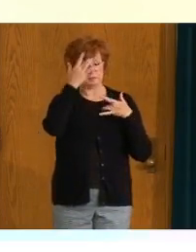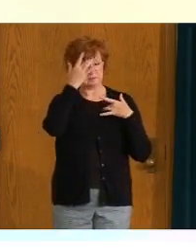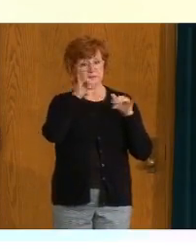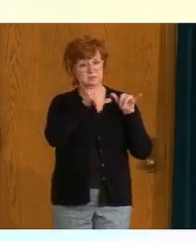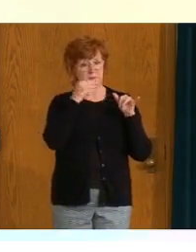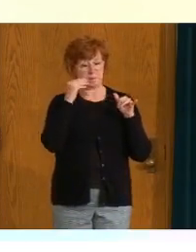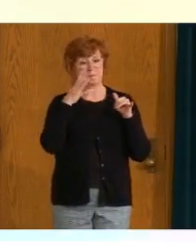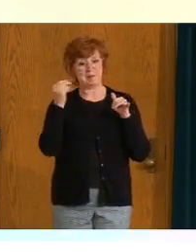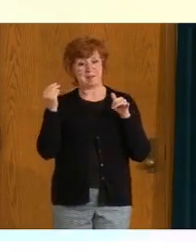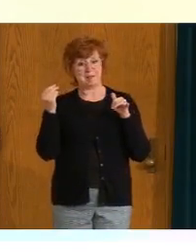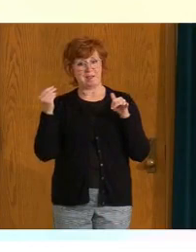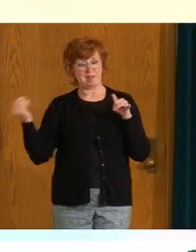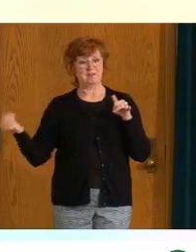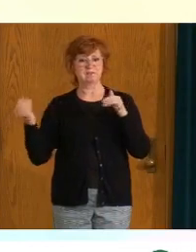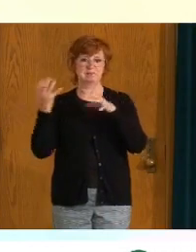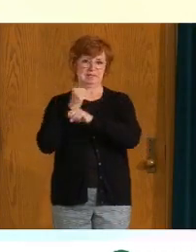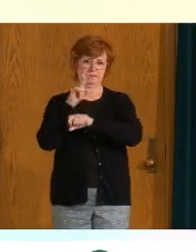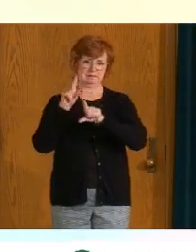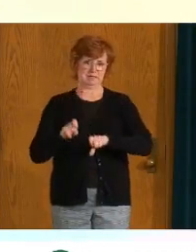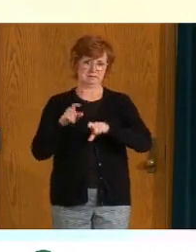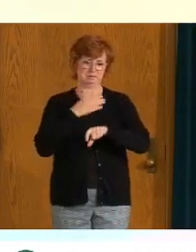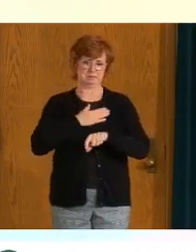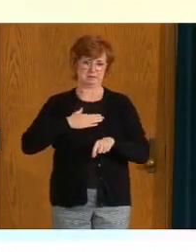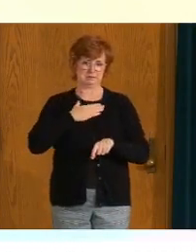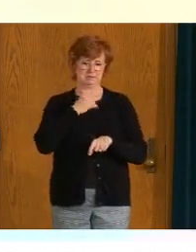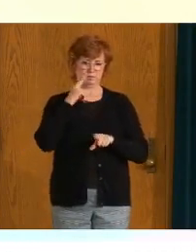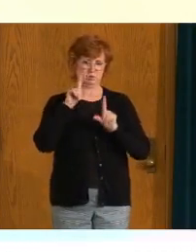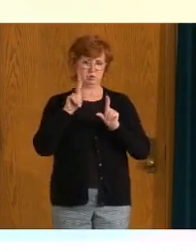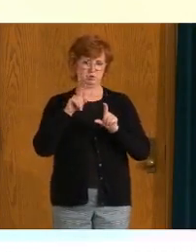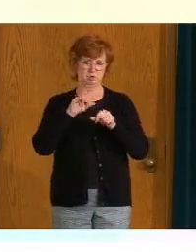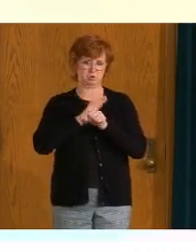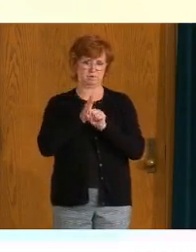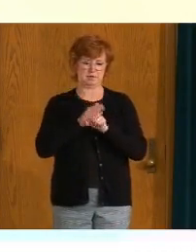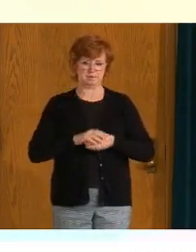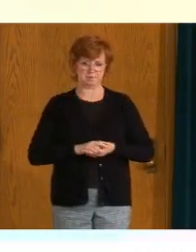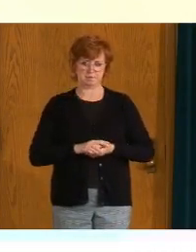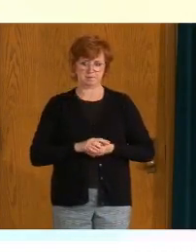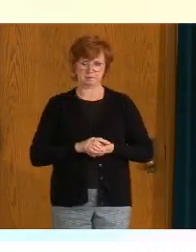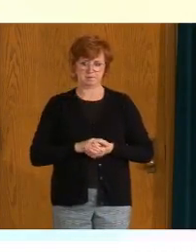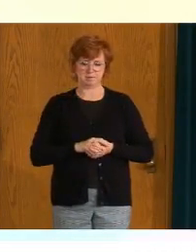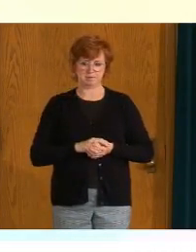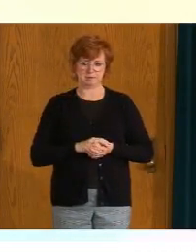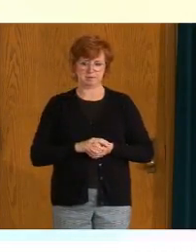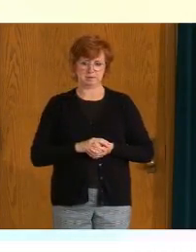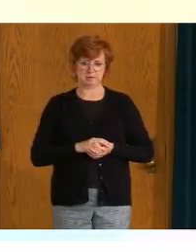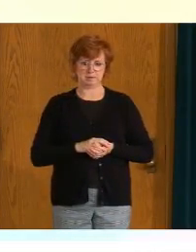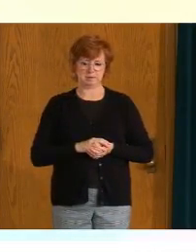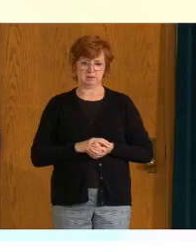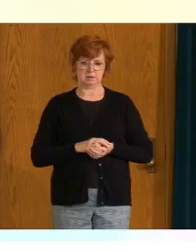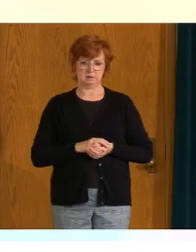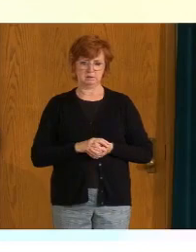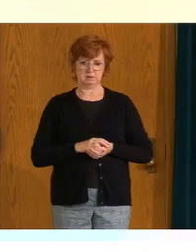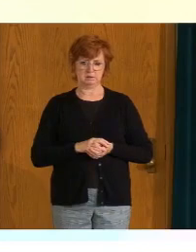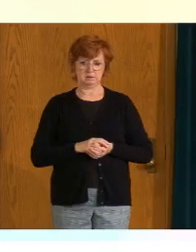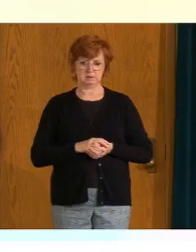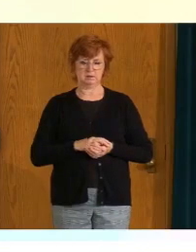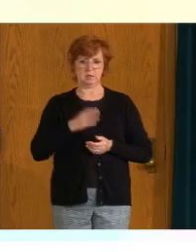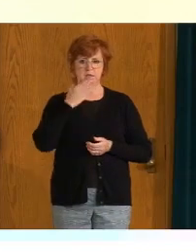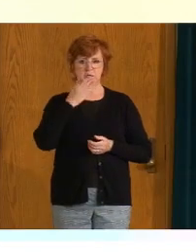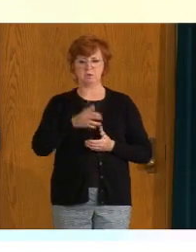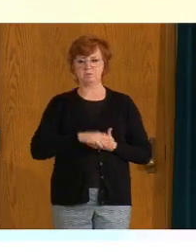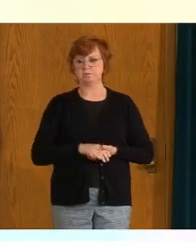not, irrespective of your vaccination status, to make sure that you are not inadvertently transmitting it to others. And that will be the cornerstone. Thank